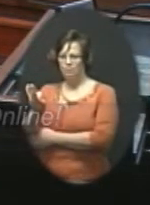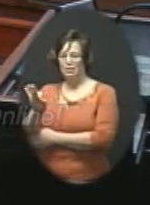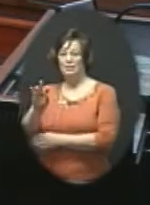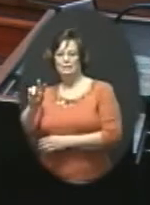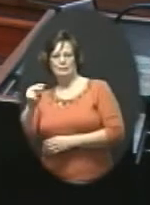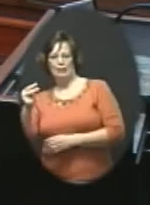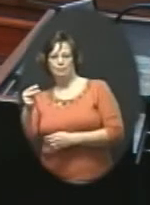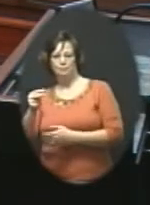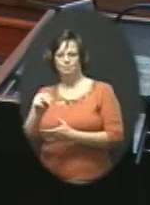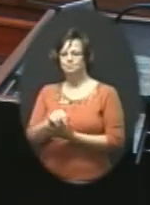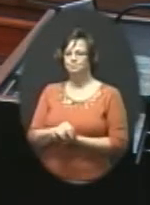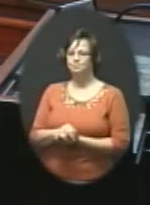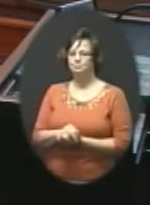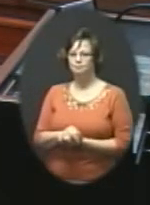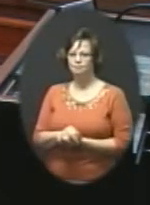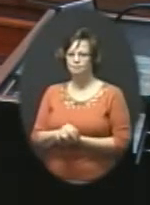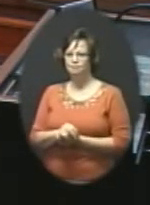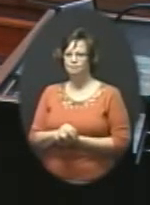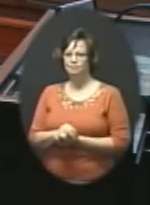Second.